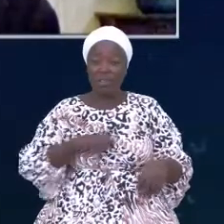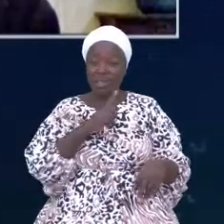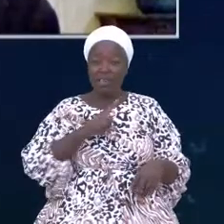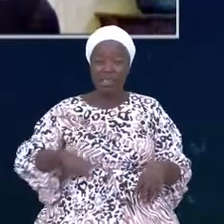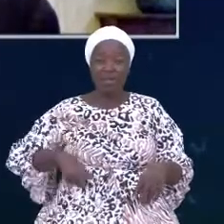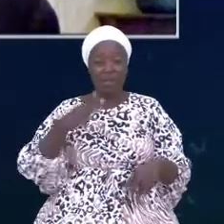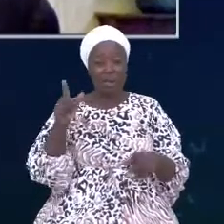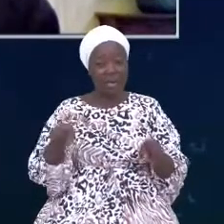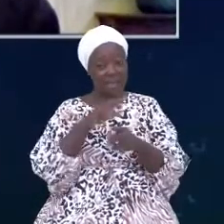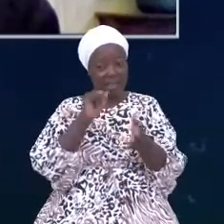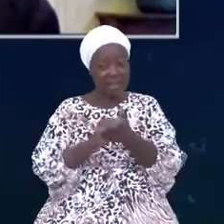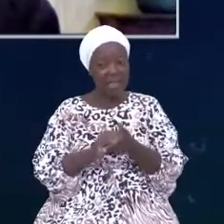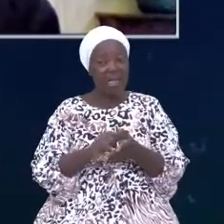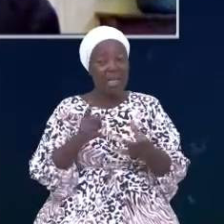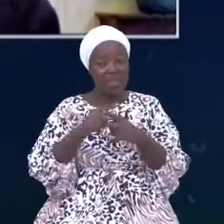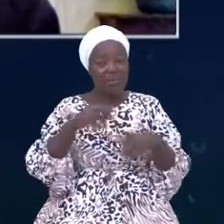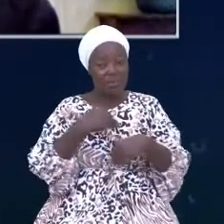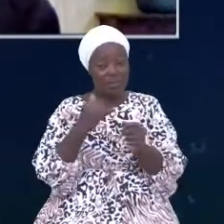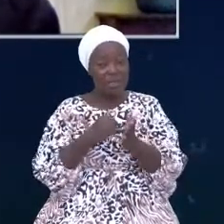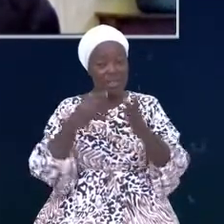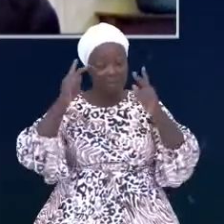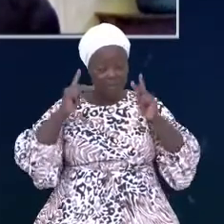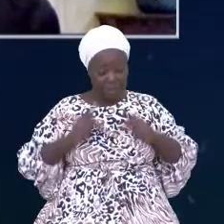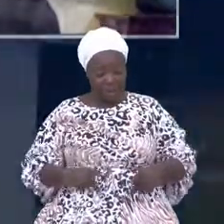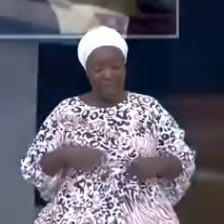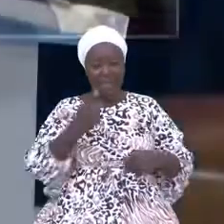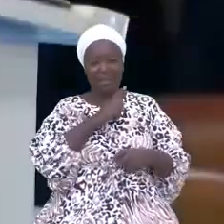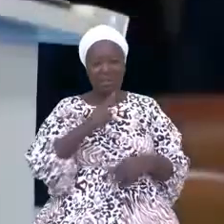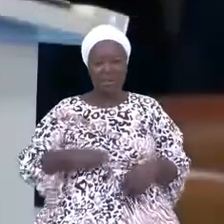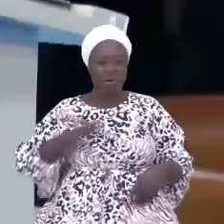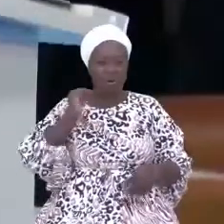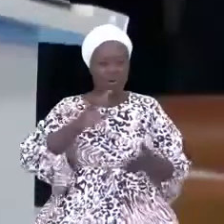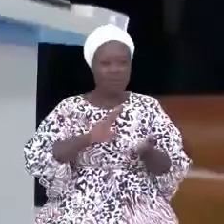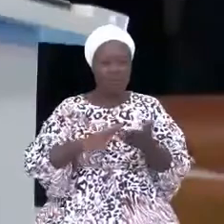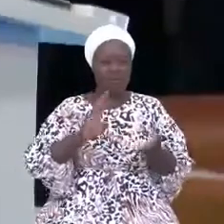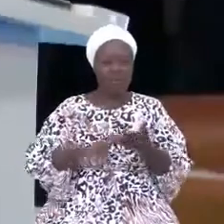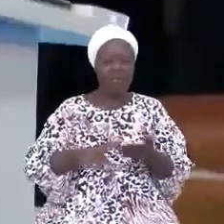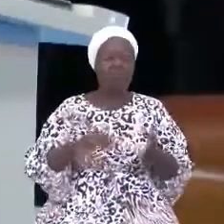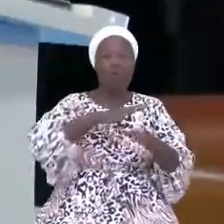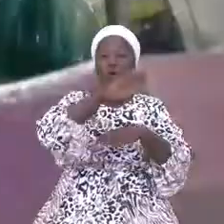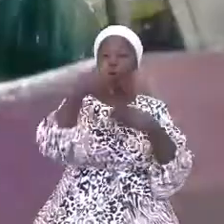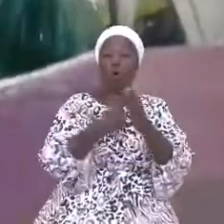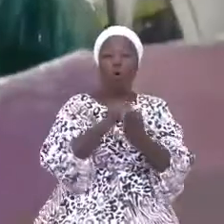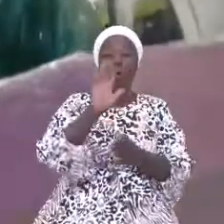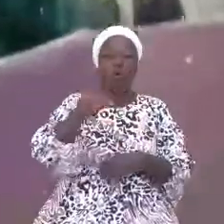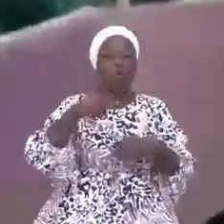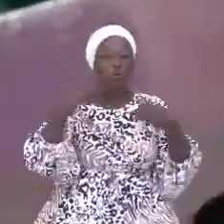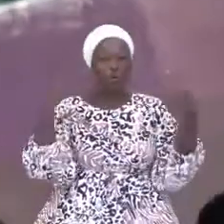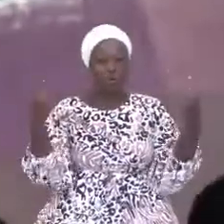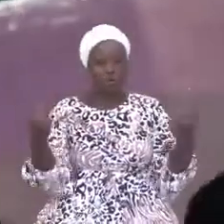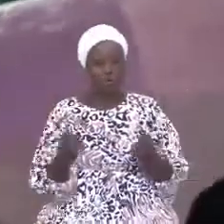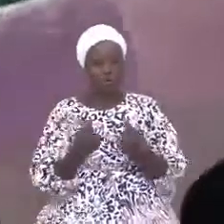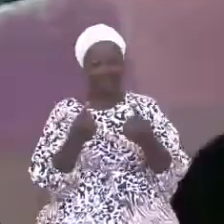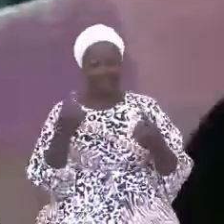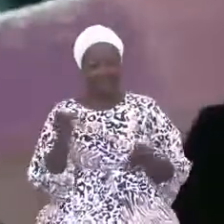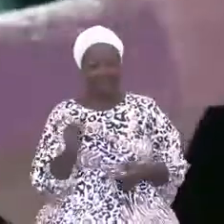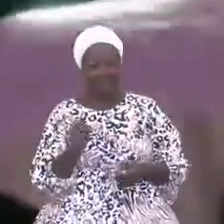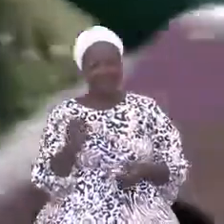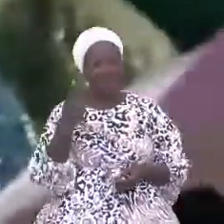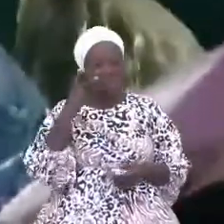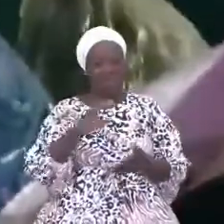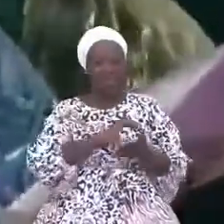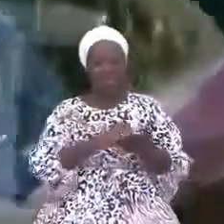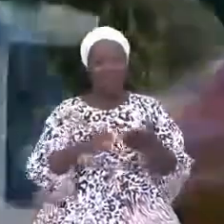it personal, the Lord will forgive all your sins. Look at verse